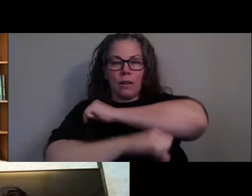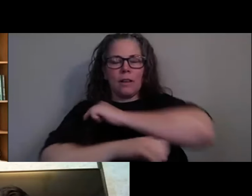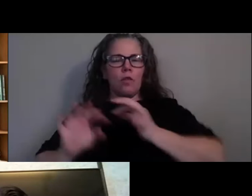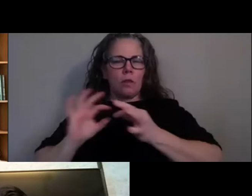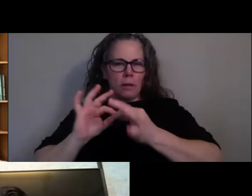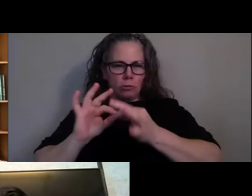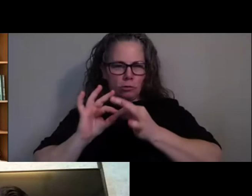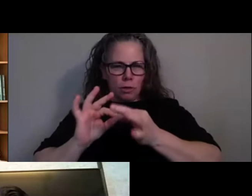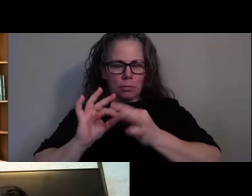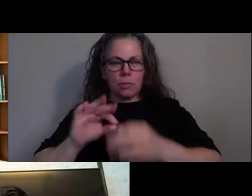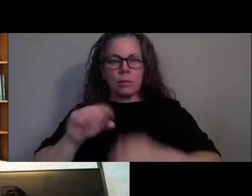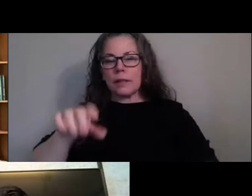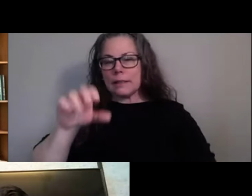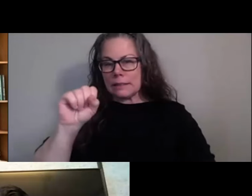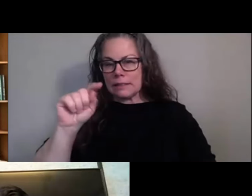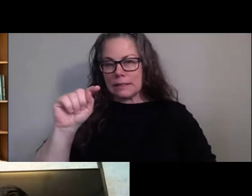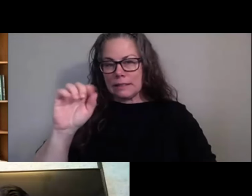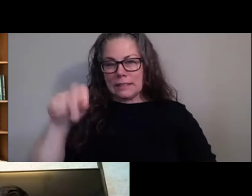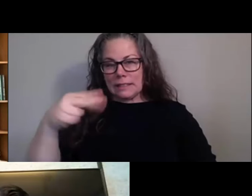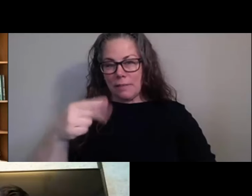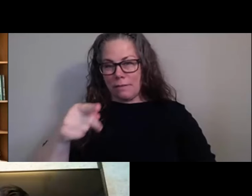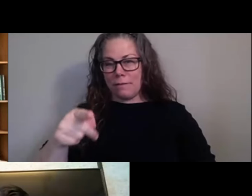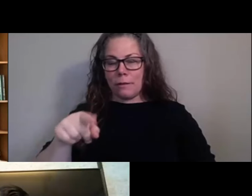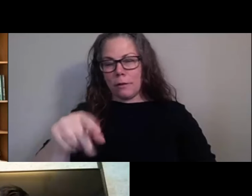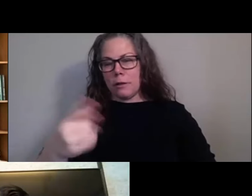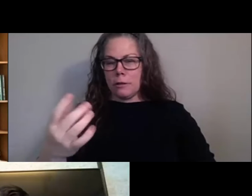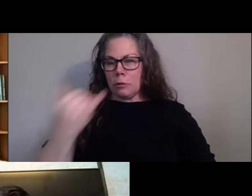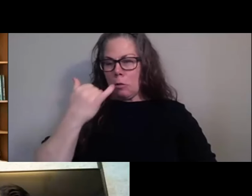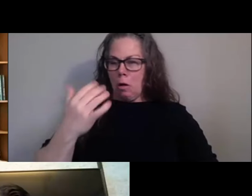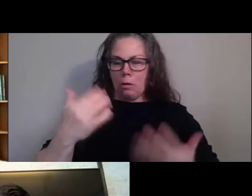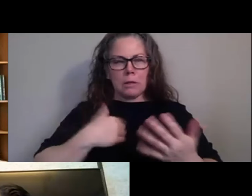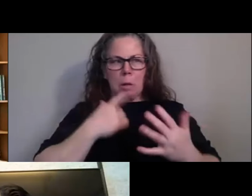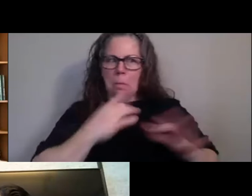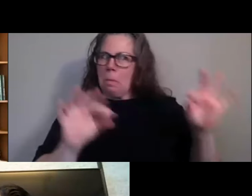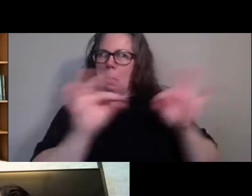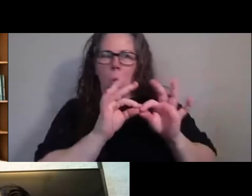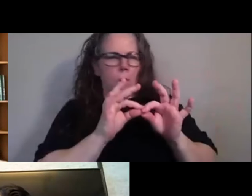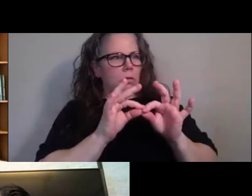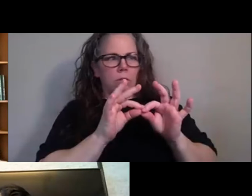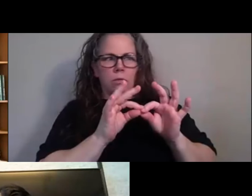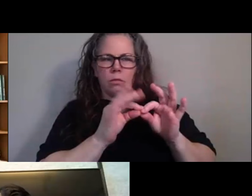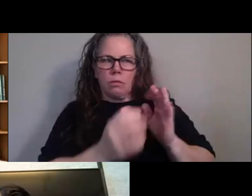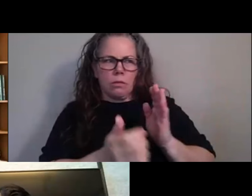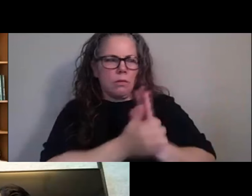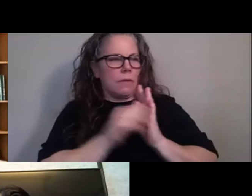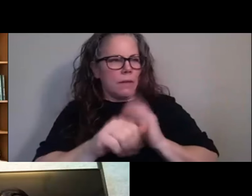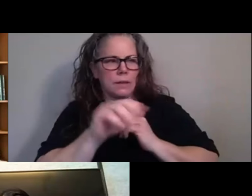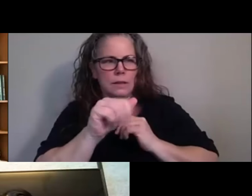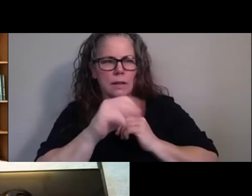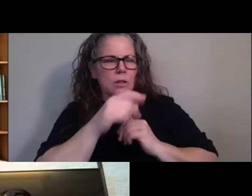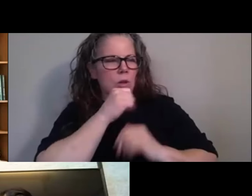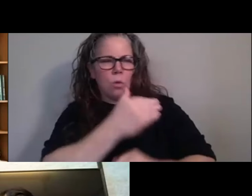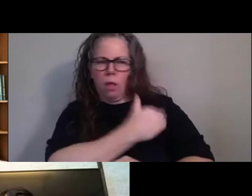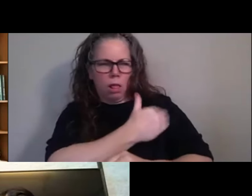know, Steph can call me and say, this amendment is really important to us. And I got it, right? I don't need 1,000